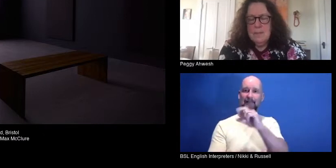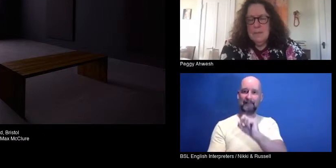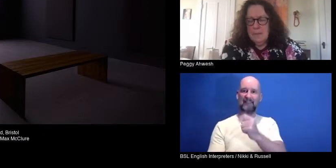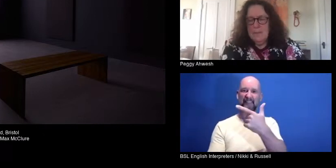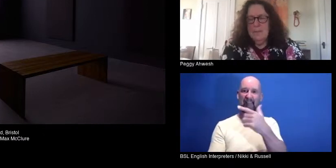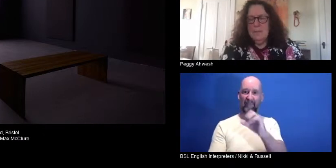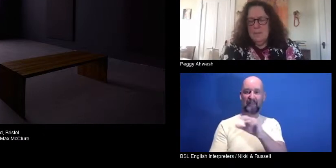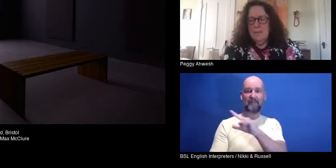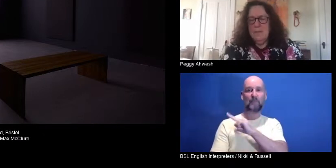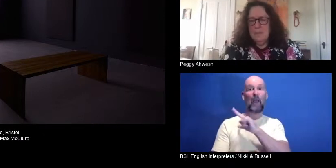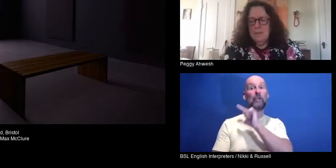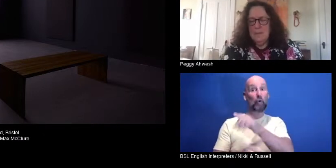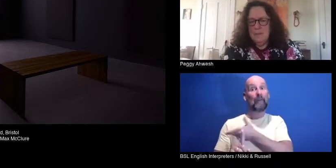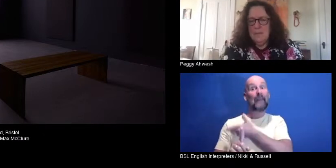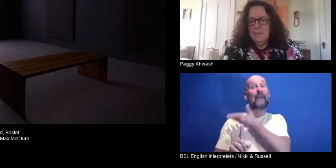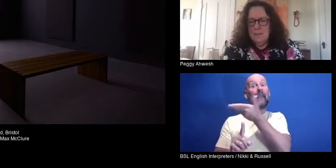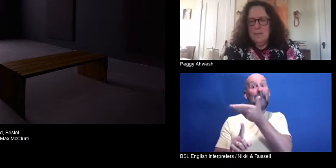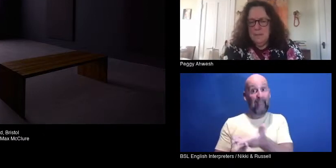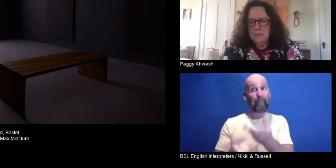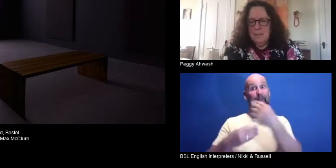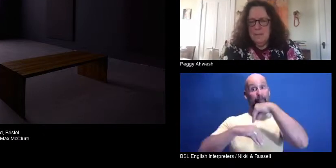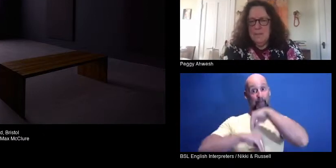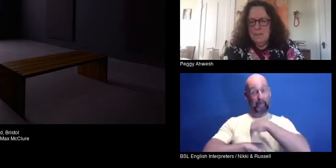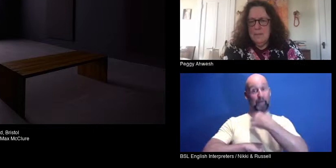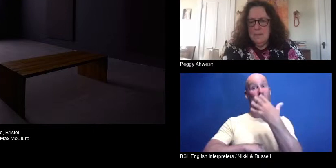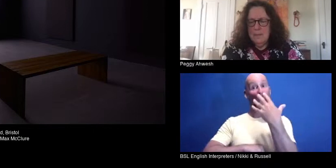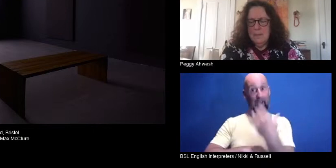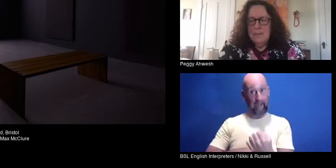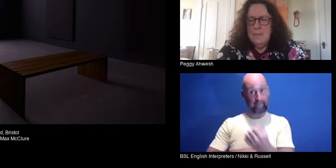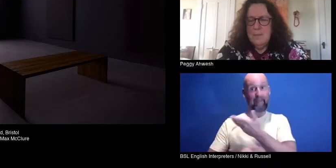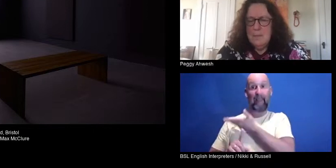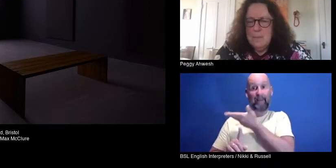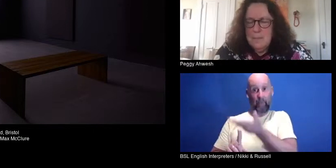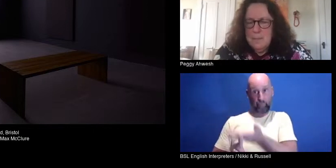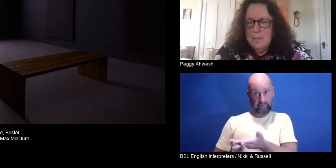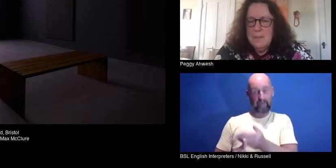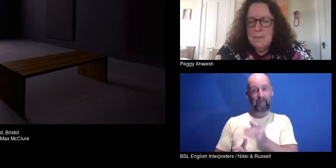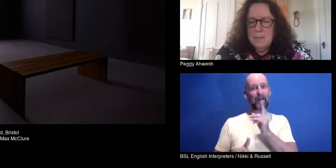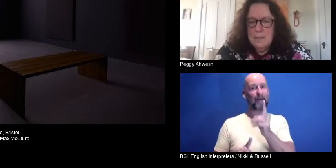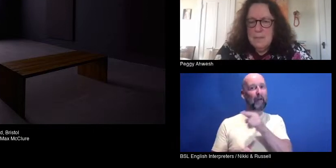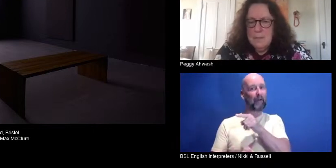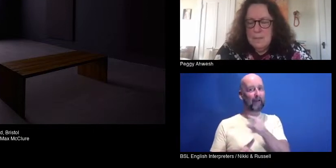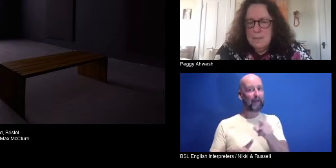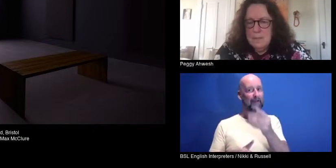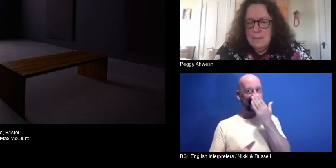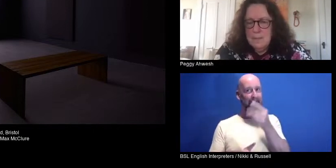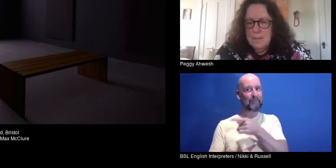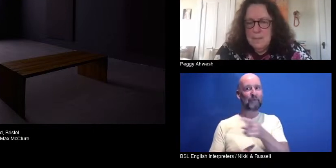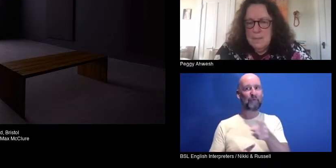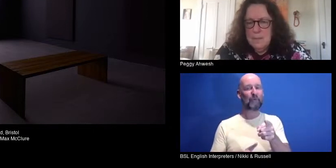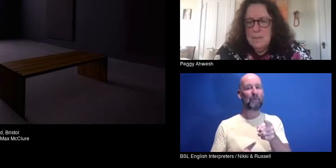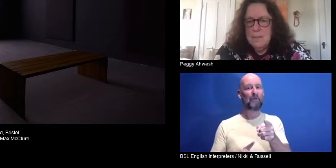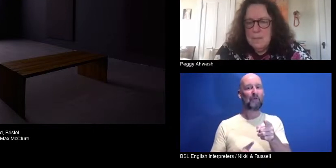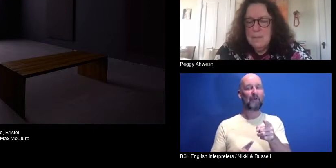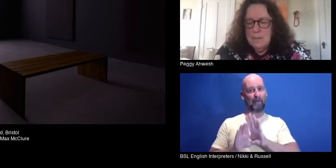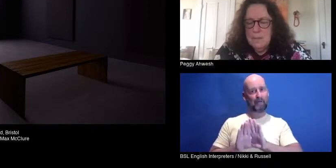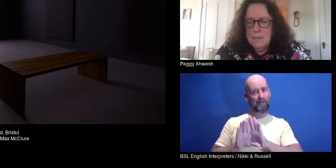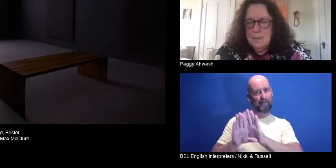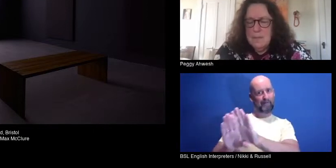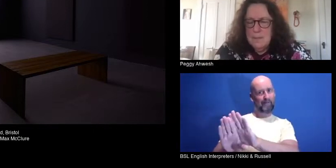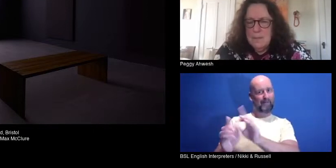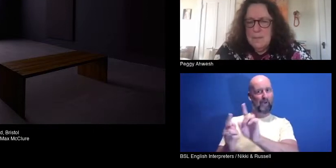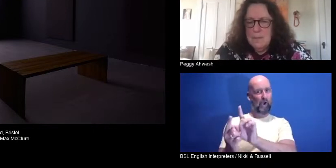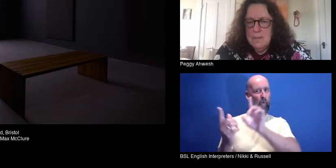that tradition. And in another sense, I feel you kind of completely pivot away from it